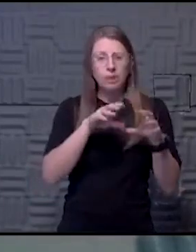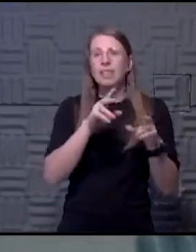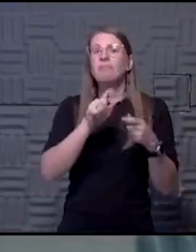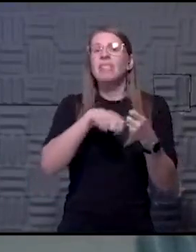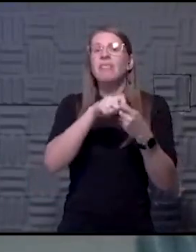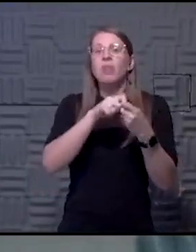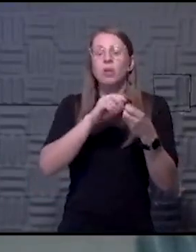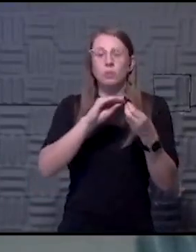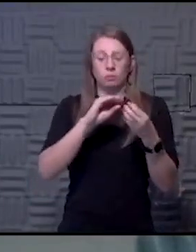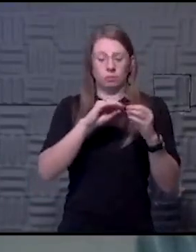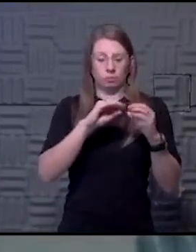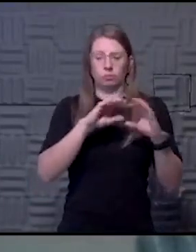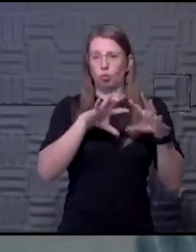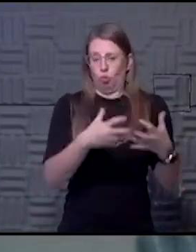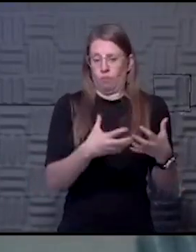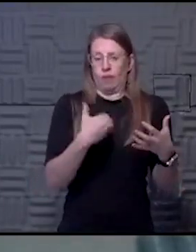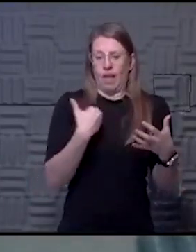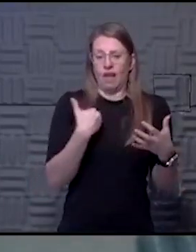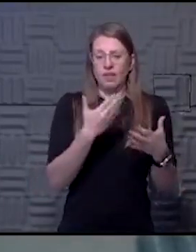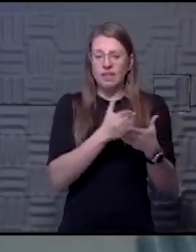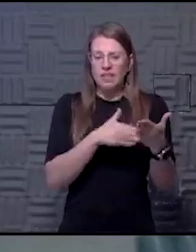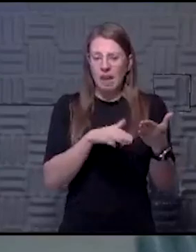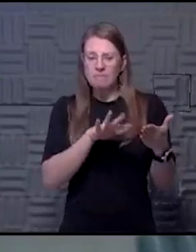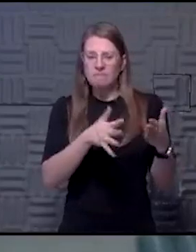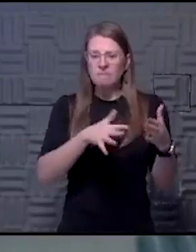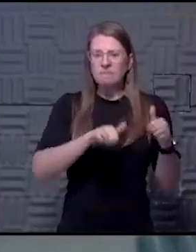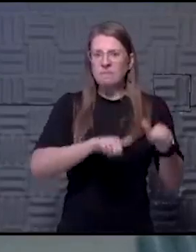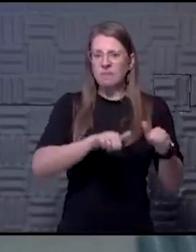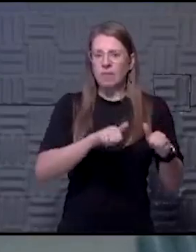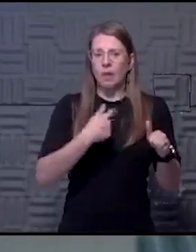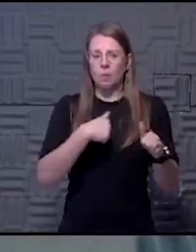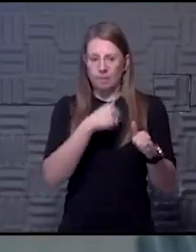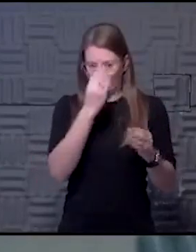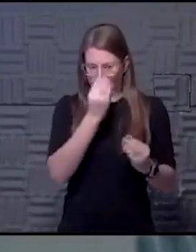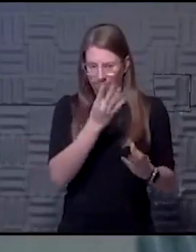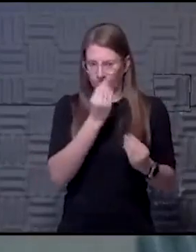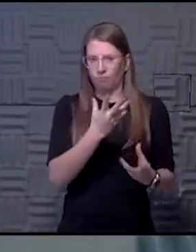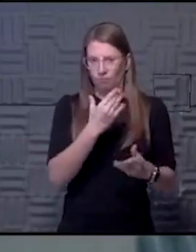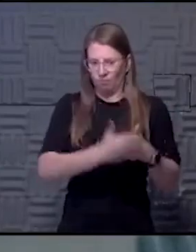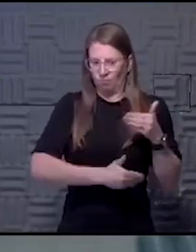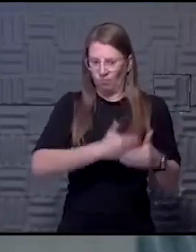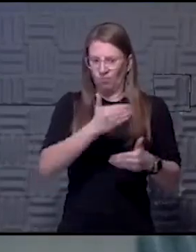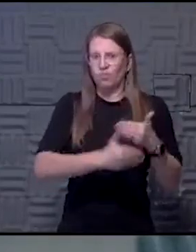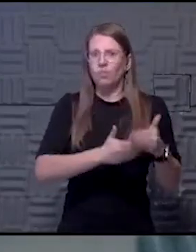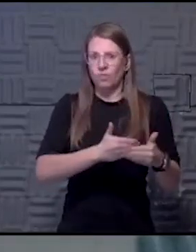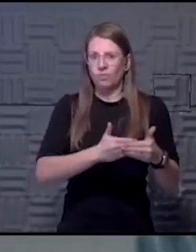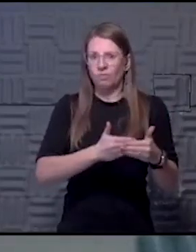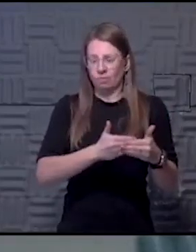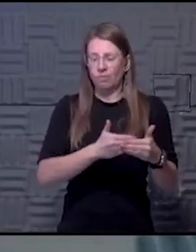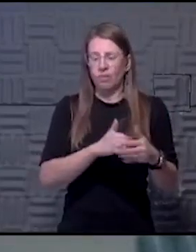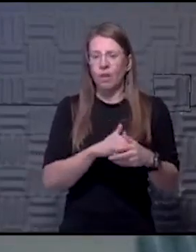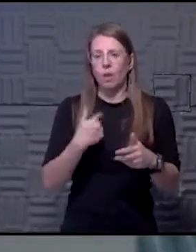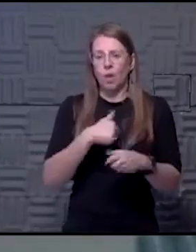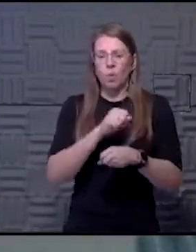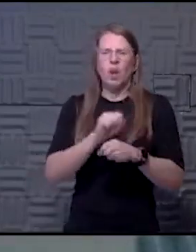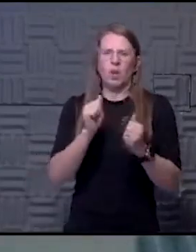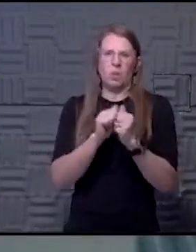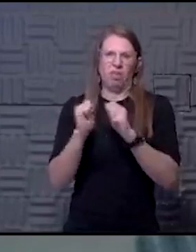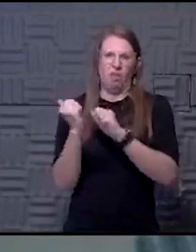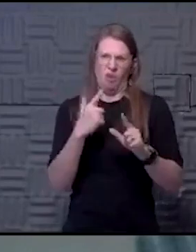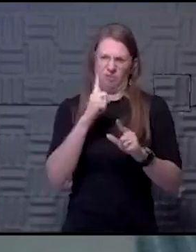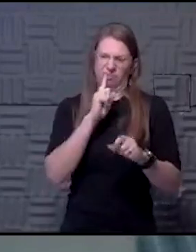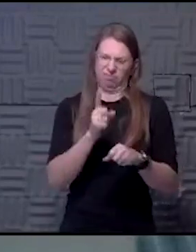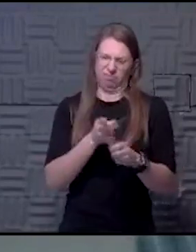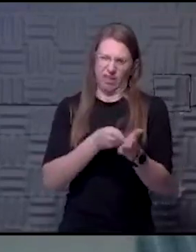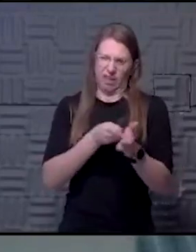there are some who have some reticence. And so we continue to message that every step of the way, but really working with everyone. Another thing I also want to